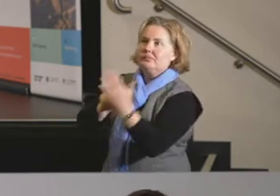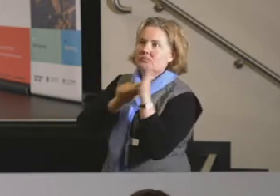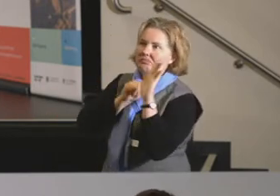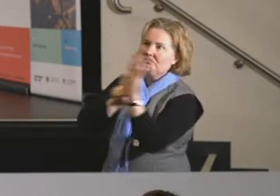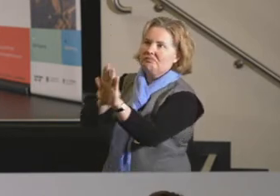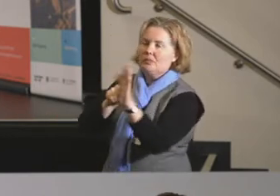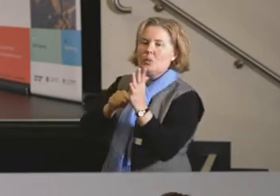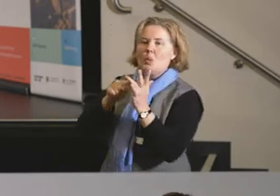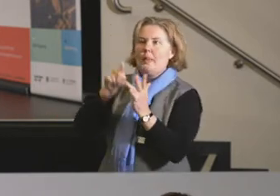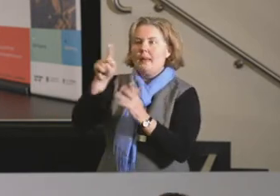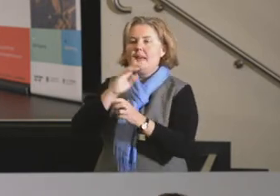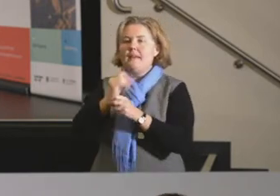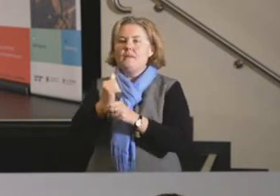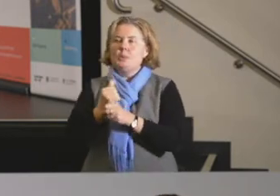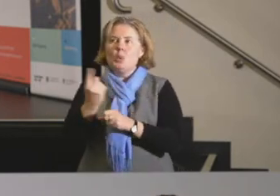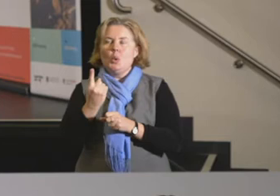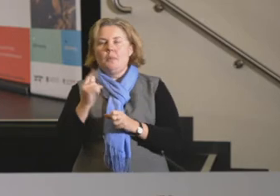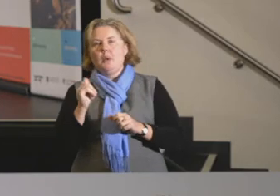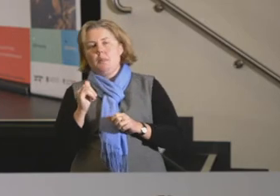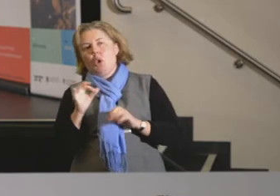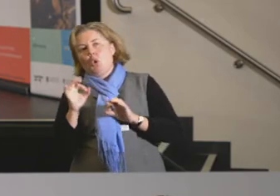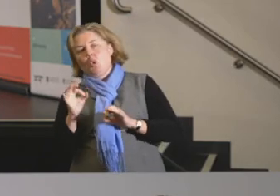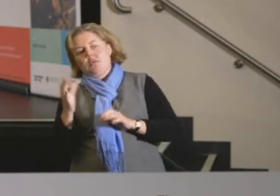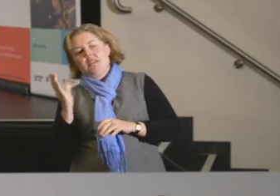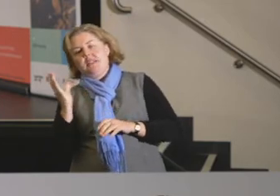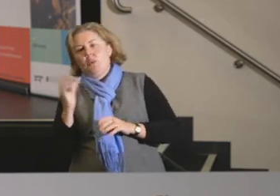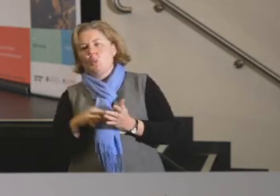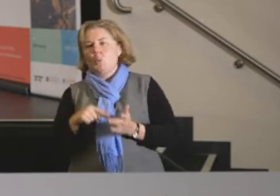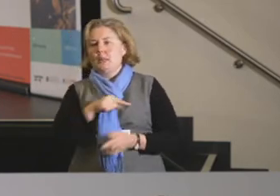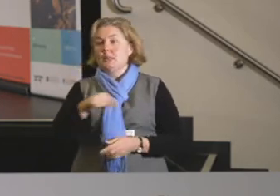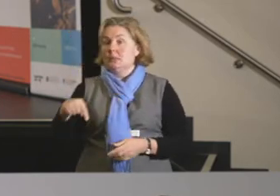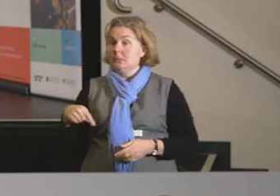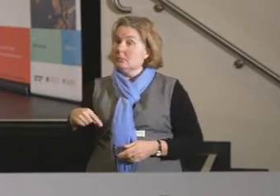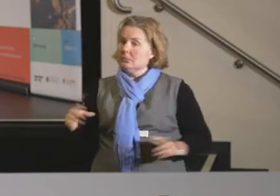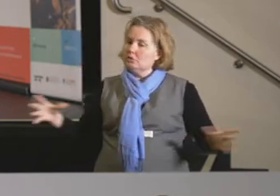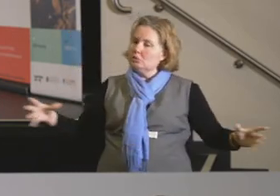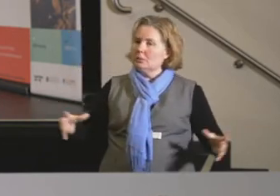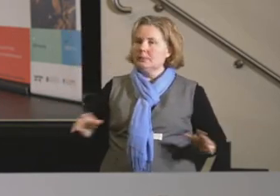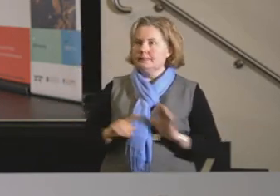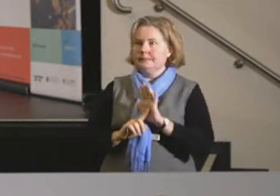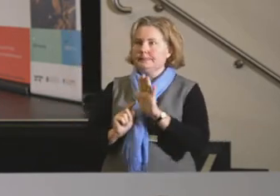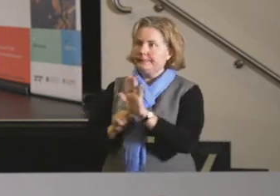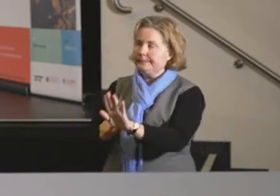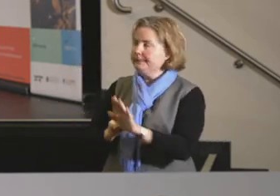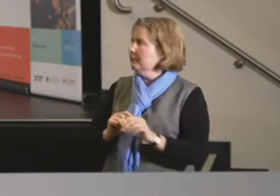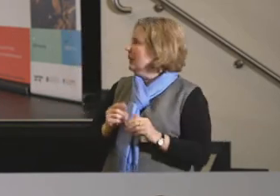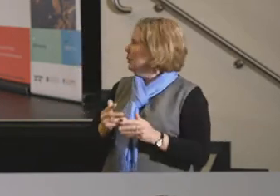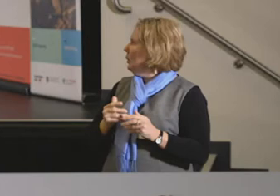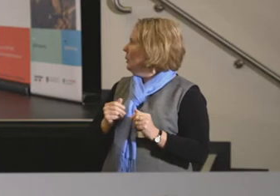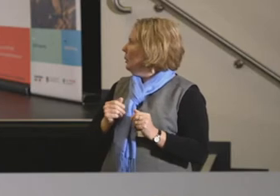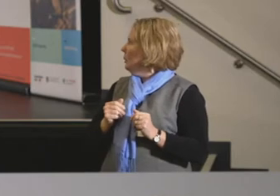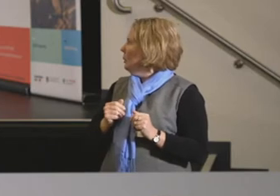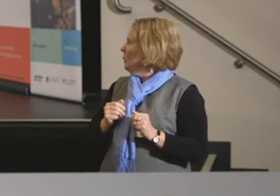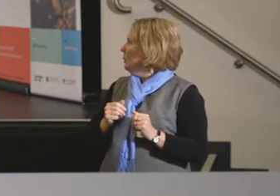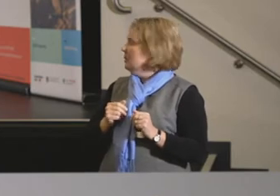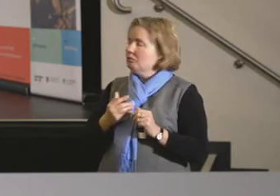Thank you. I think that raises, you know, it brings down some of these issues of the diversity of identities down to, you know,